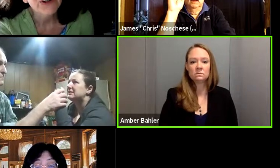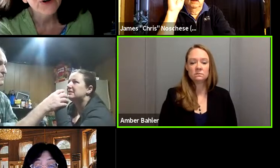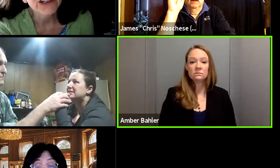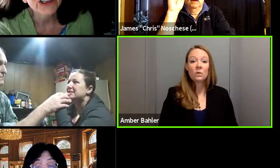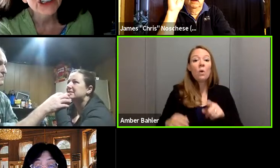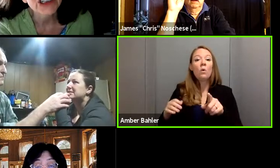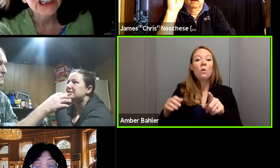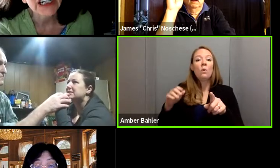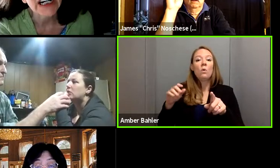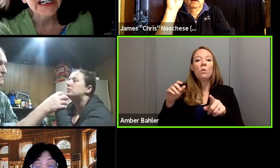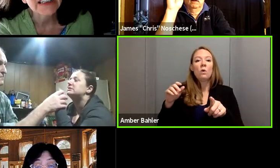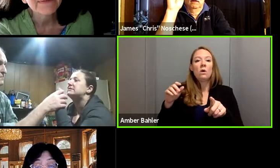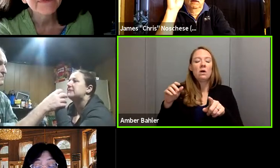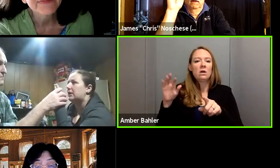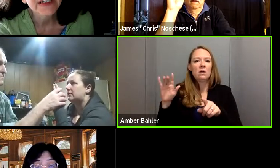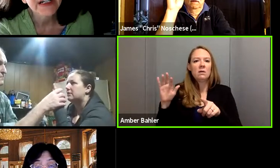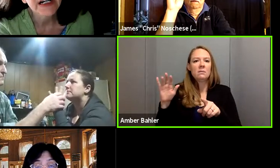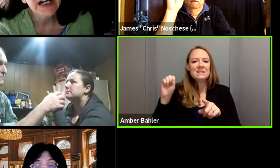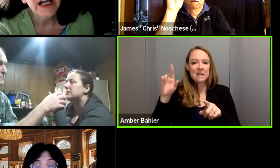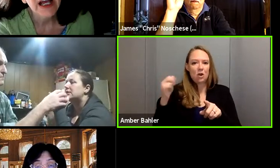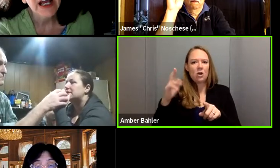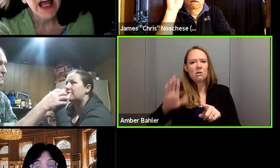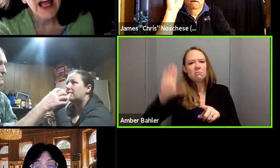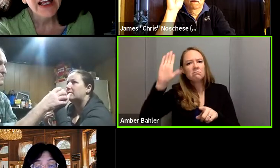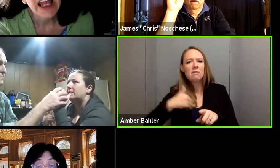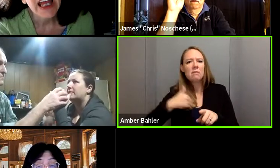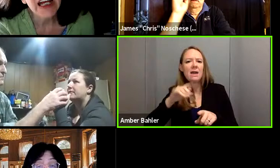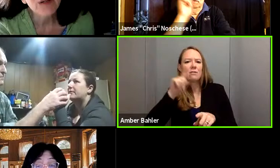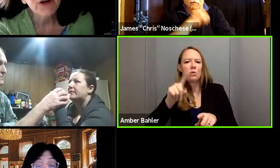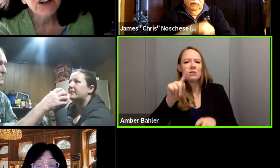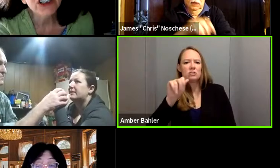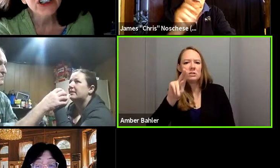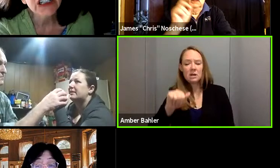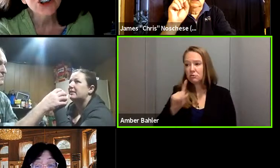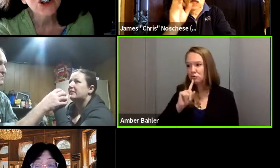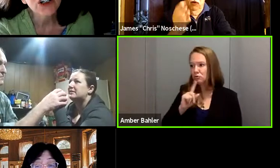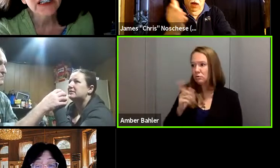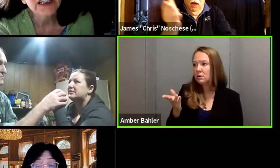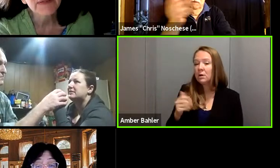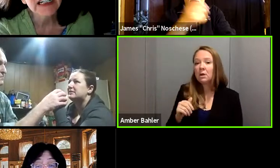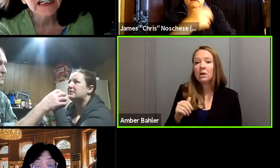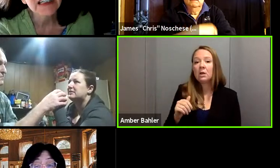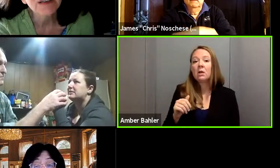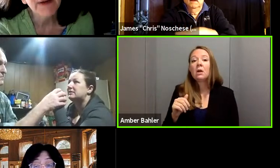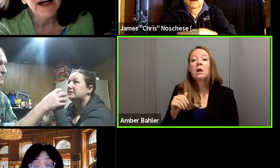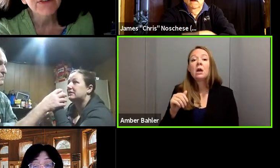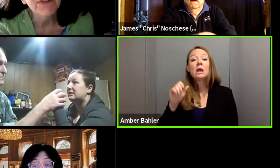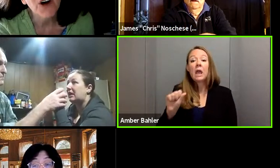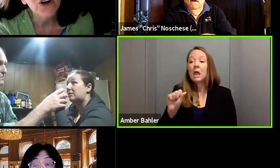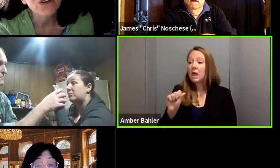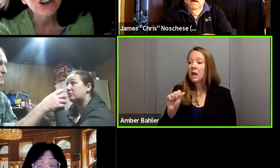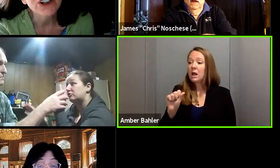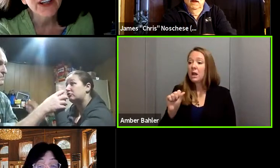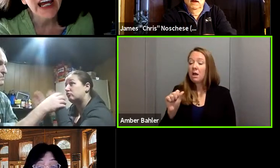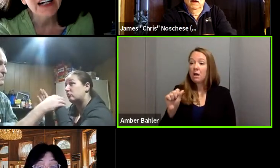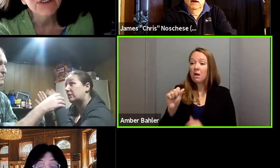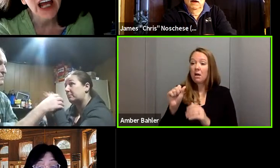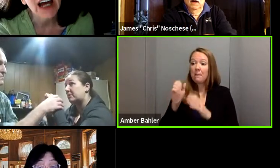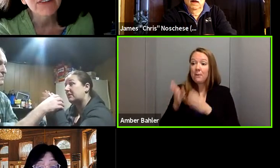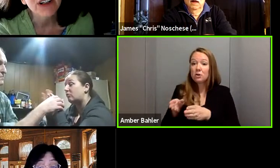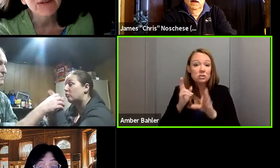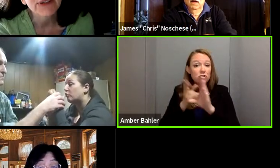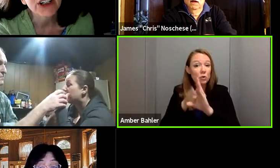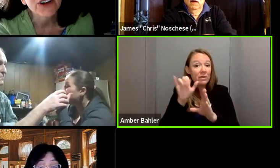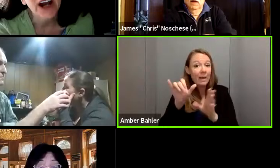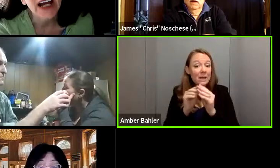I have a question, Tina. Mm-hmm. Can a person join the meetings by phone? Do they have